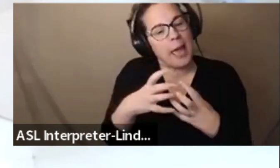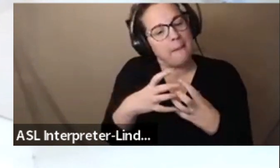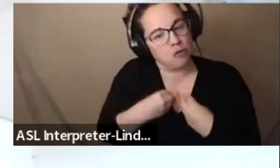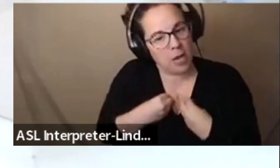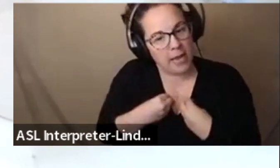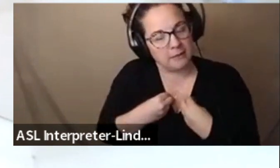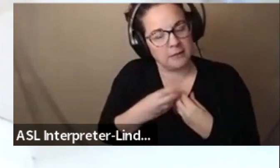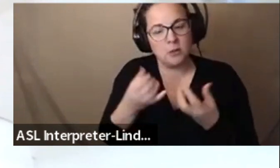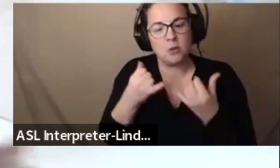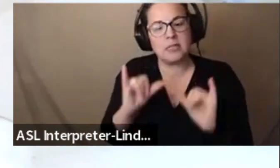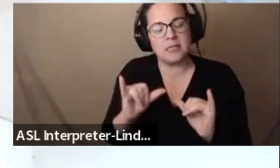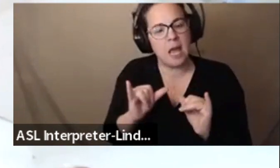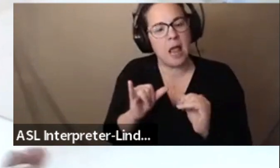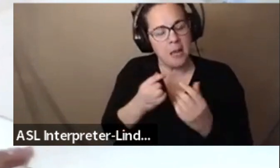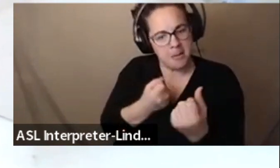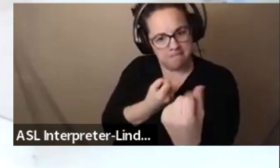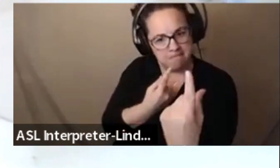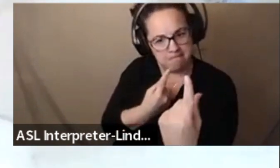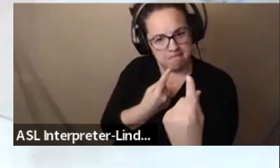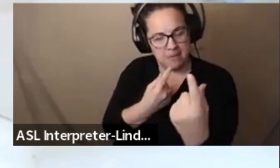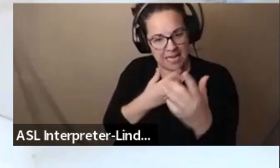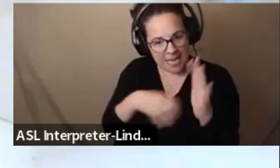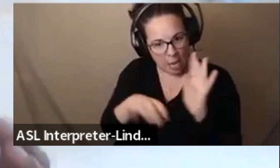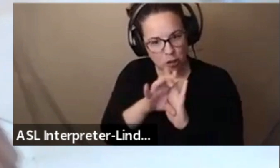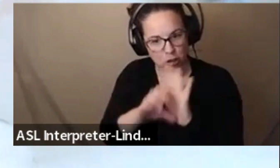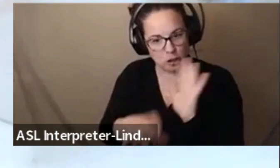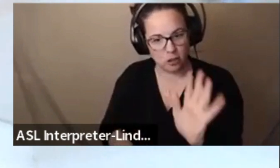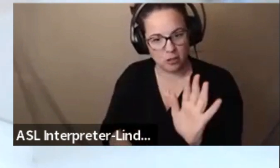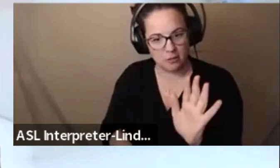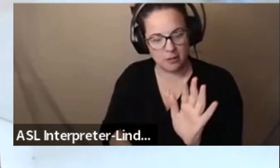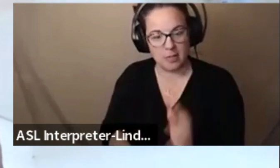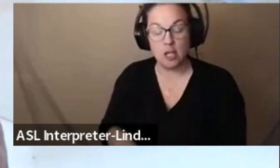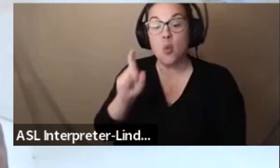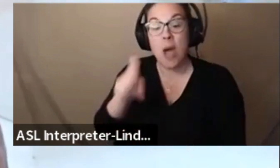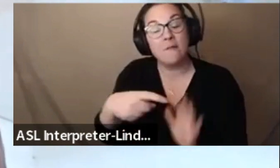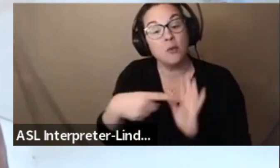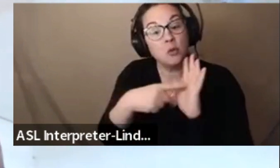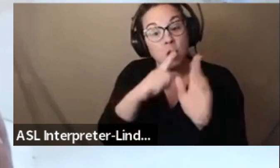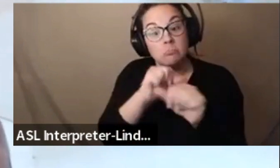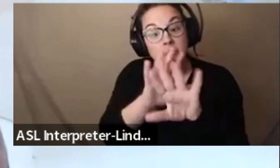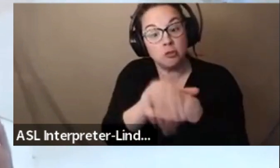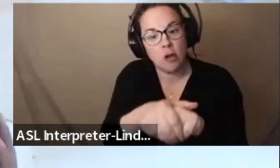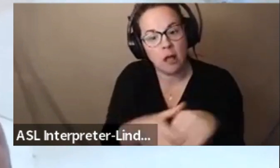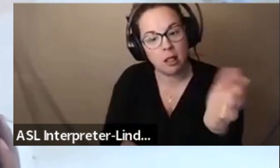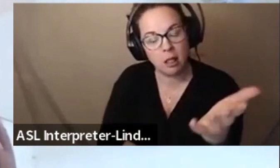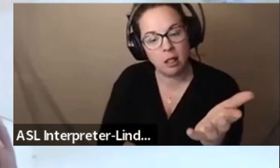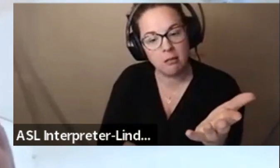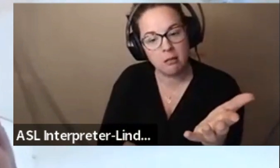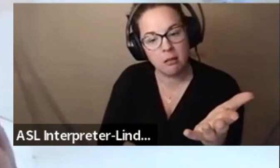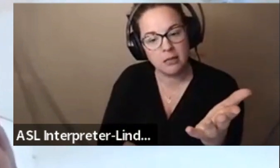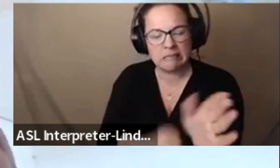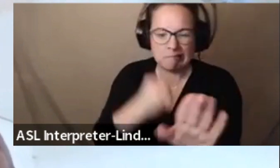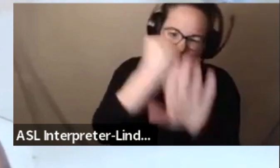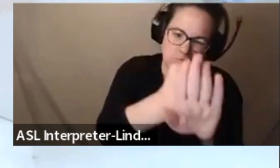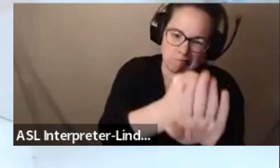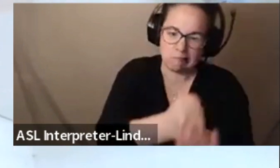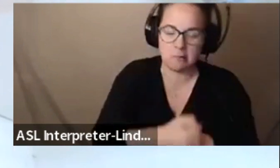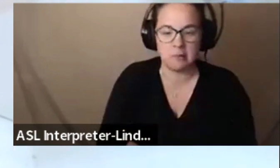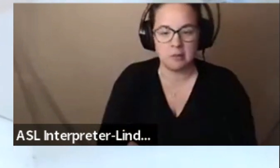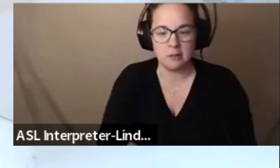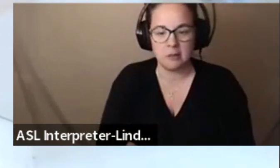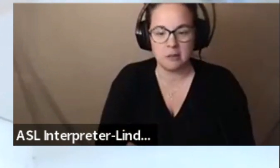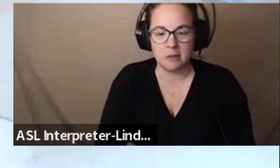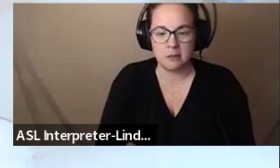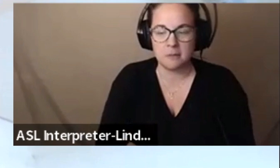that while still showing compassion for the characters. You have to go. You have to play that betrayal. You have